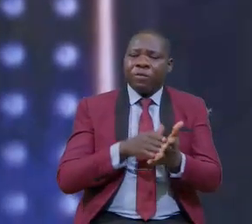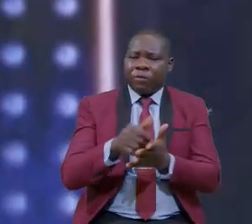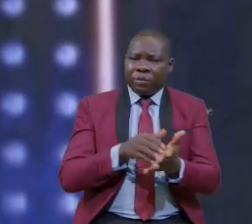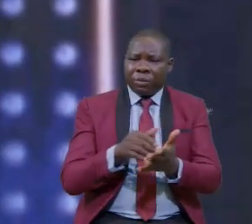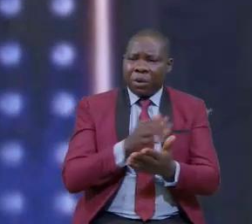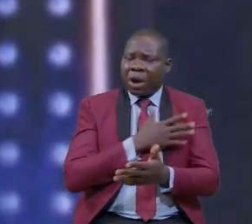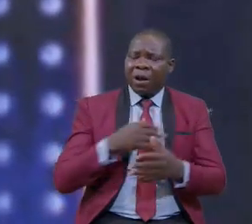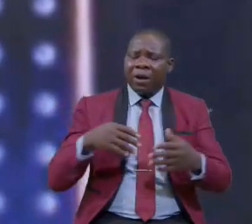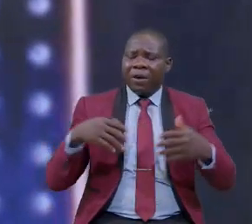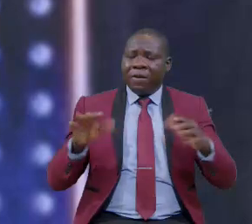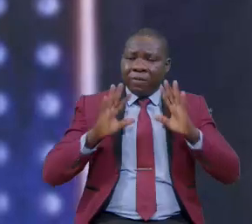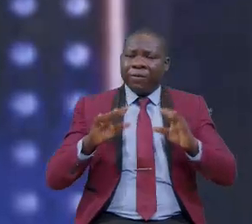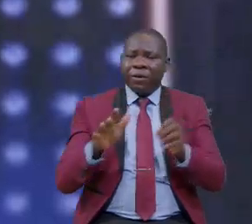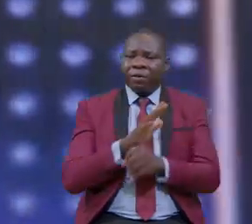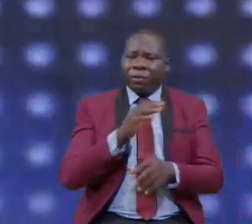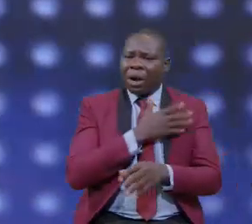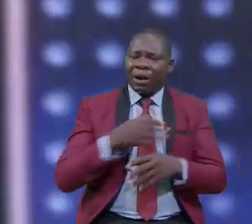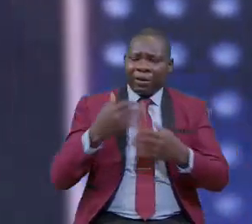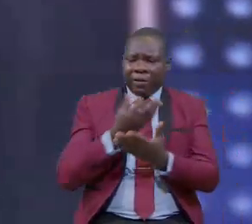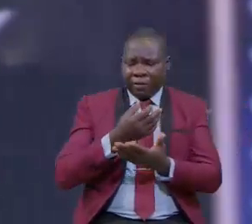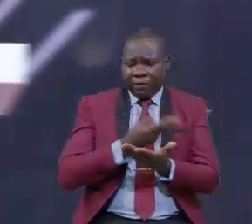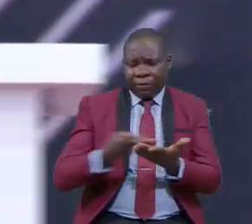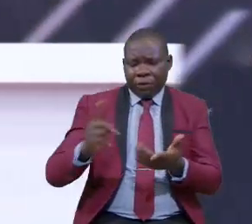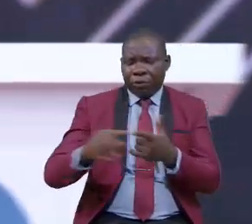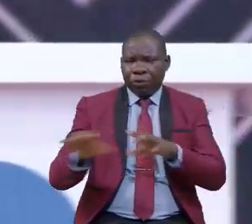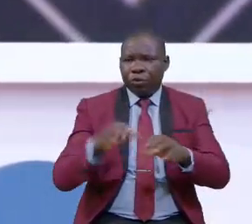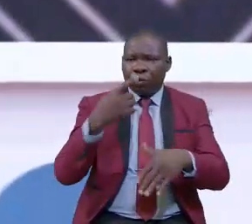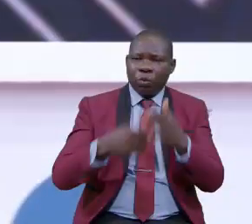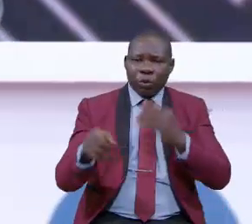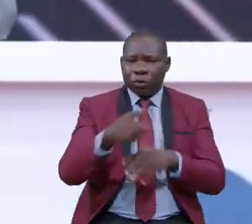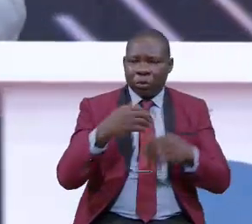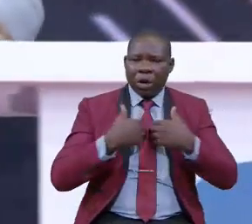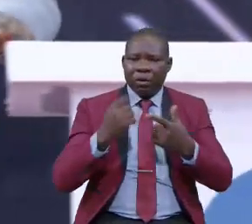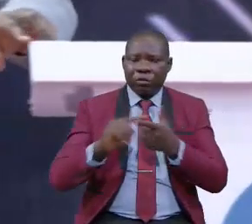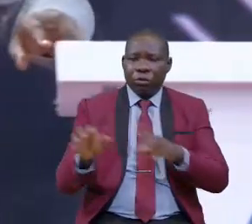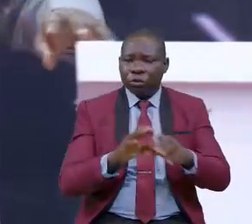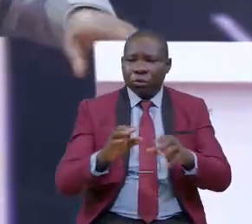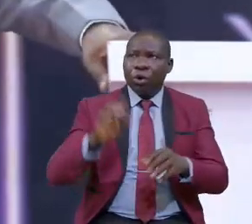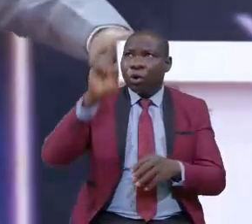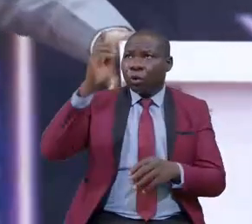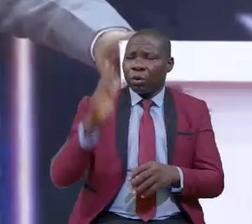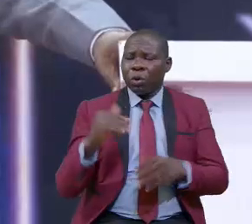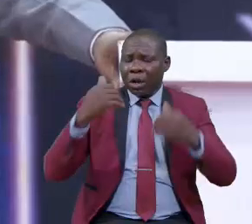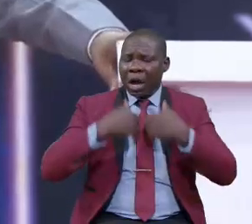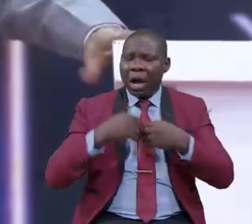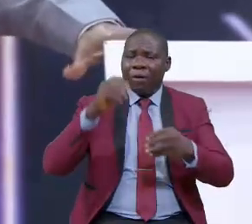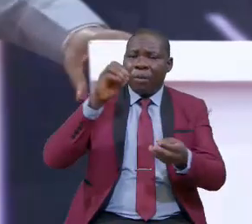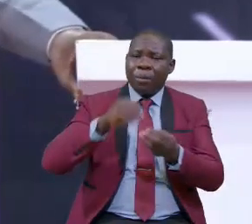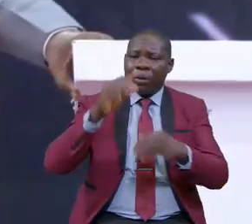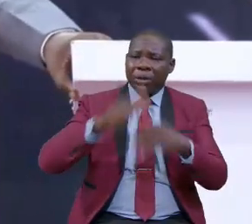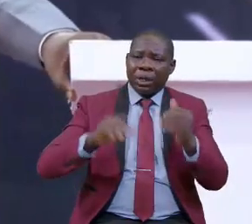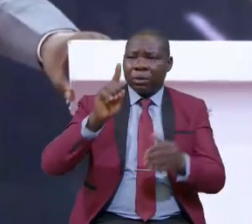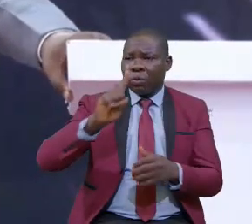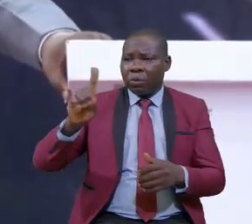what you ought to do, God has more than 1,000 other people that can replace